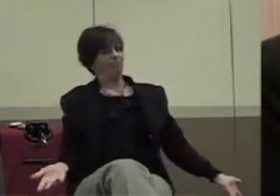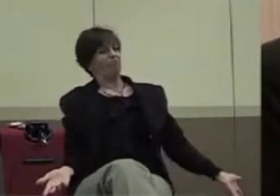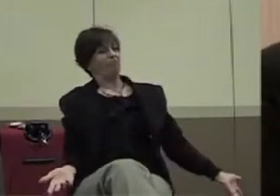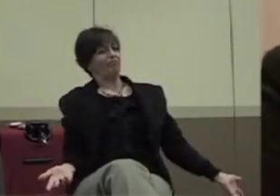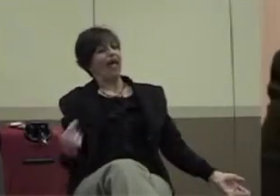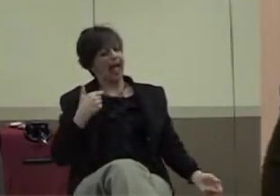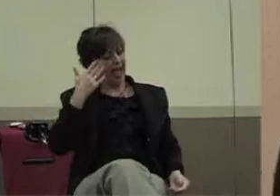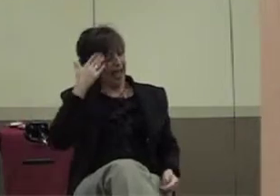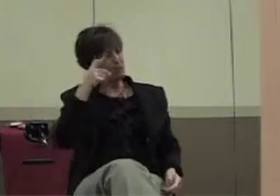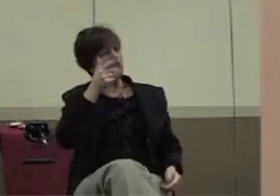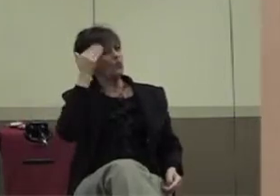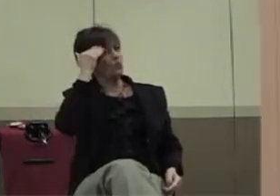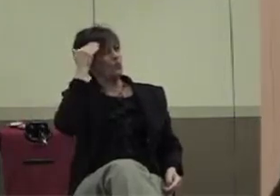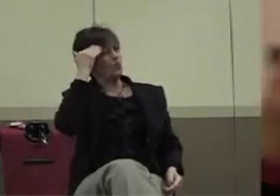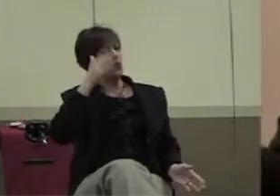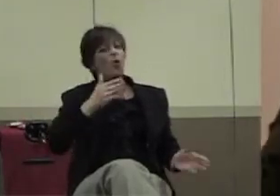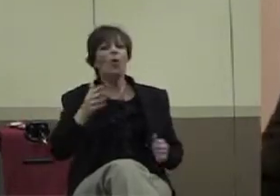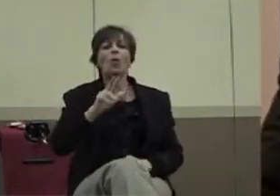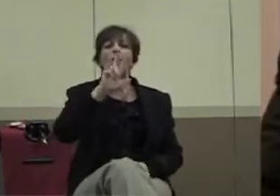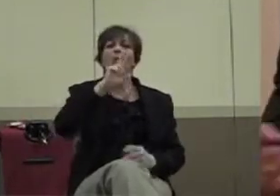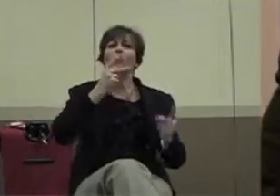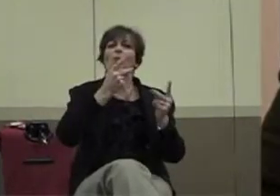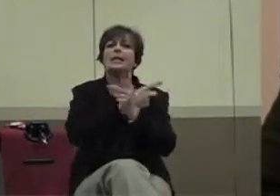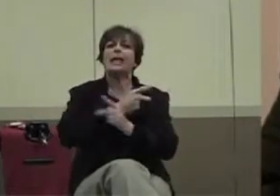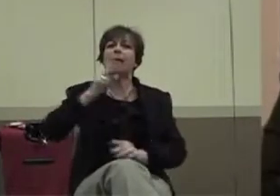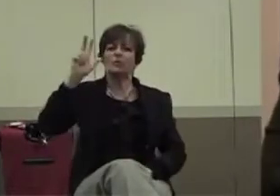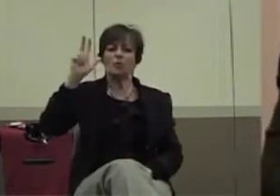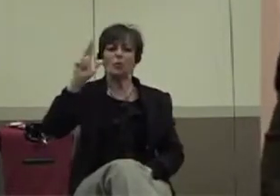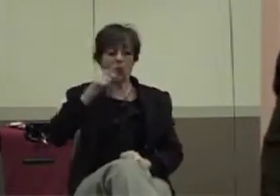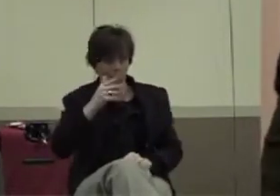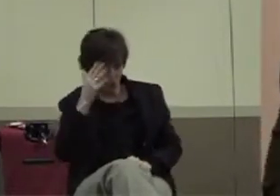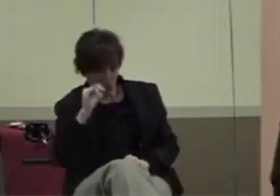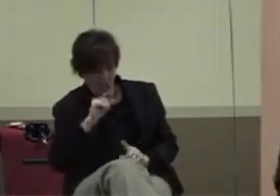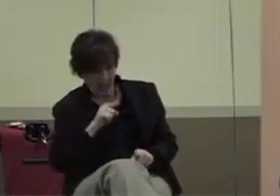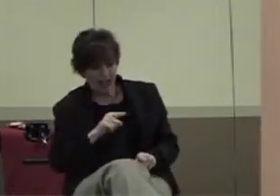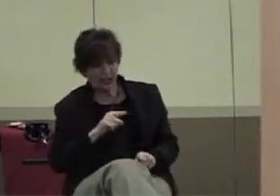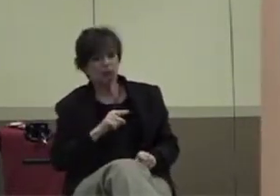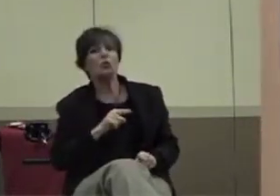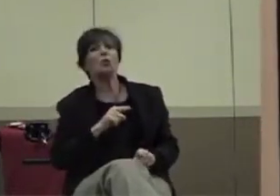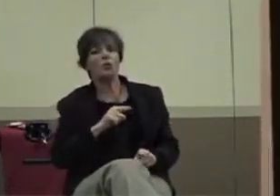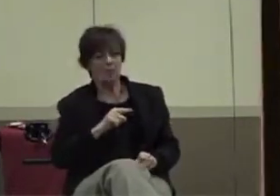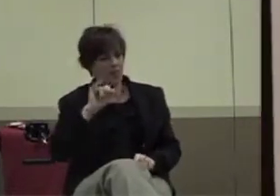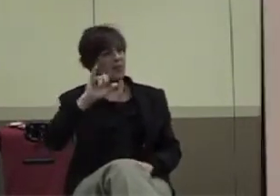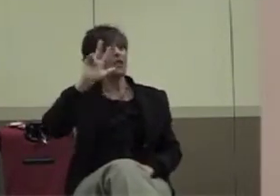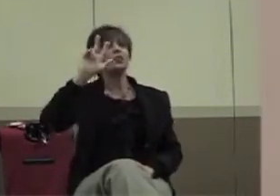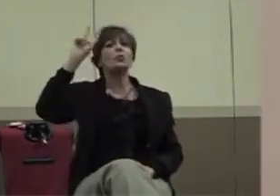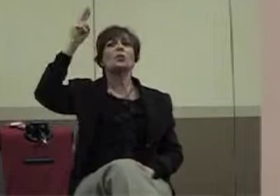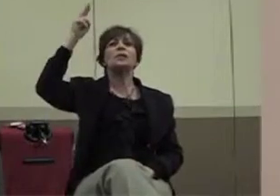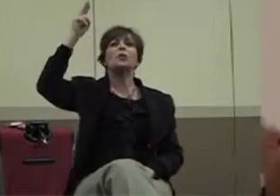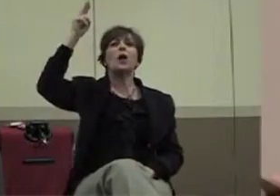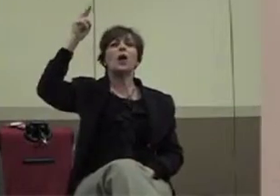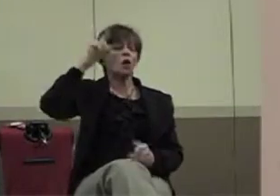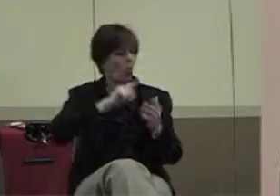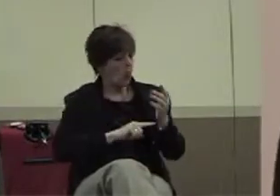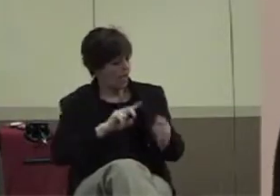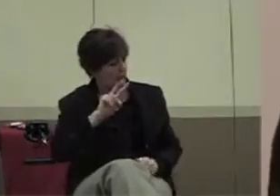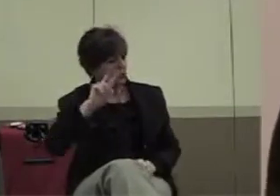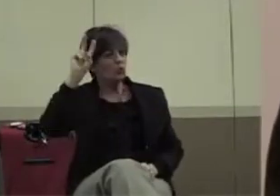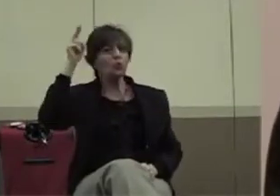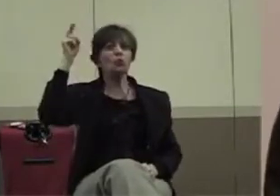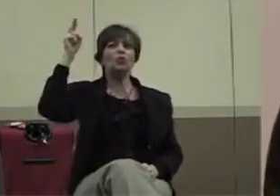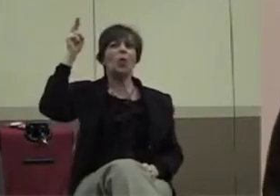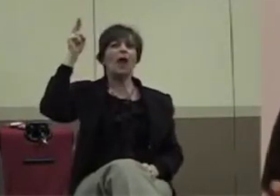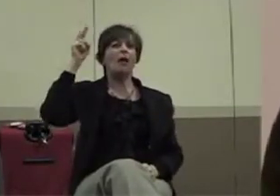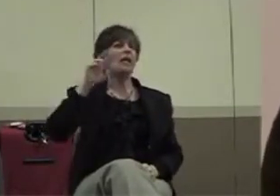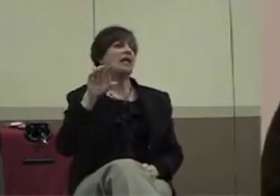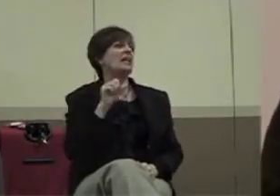How about 3 times 3? You know the answer to that? That's 3 squared. All right, what would 2 squared be? It takes 15 minutes